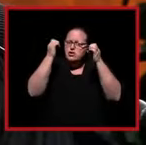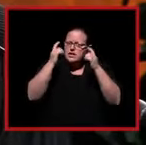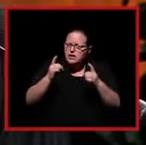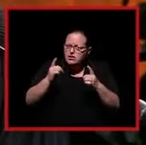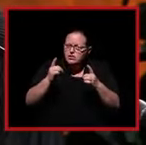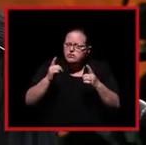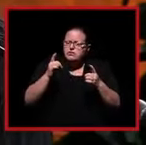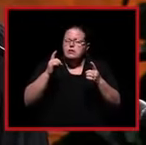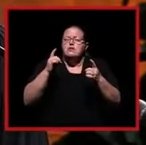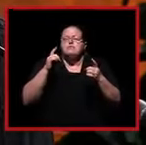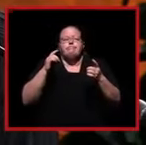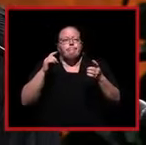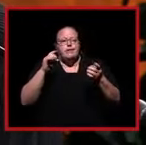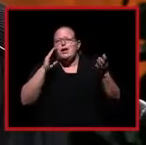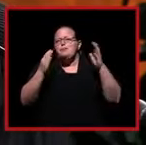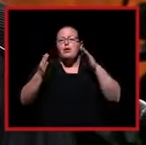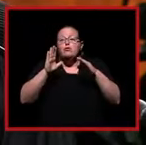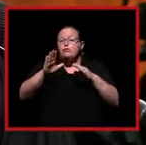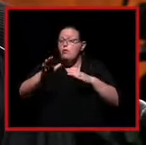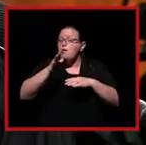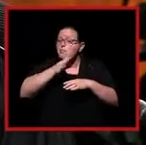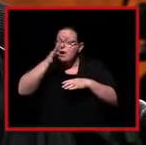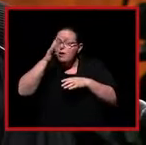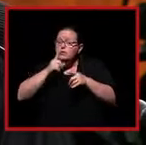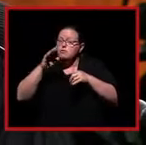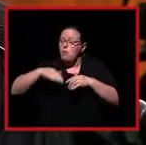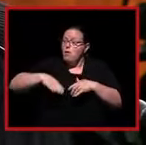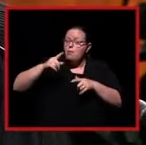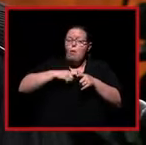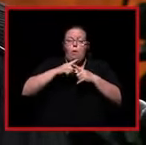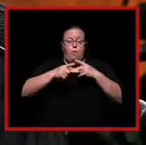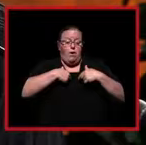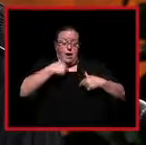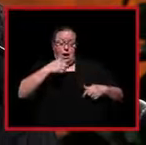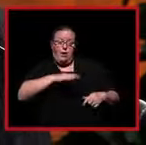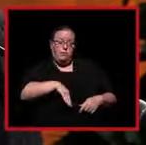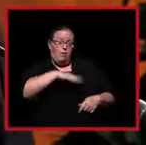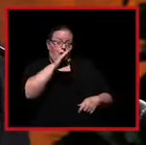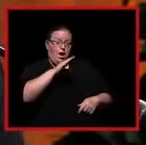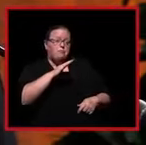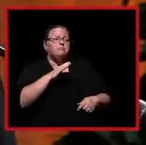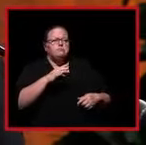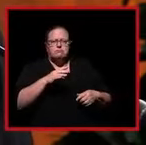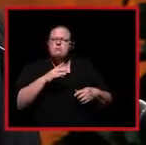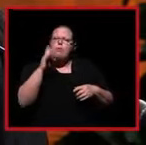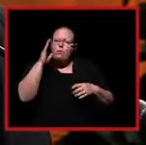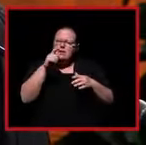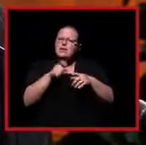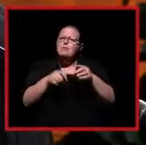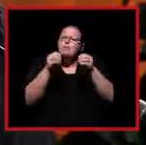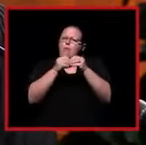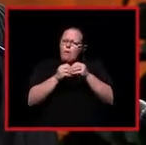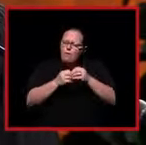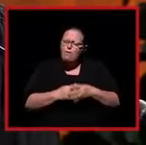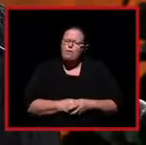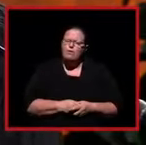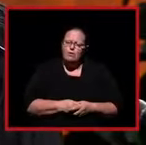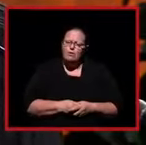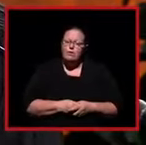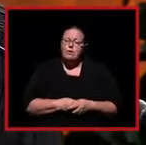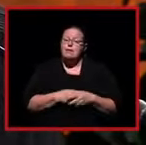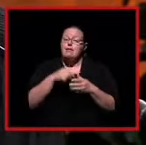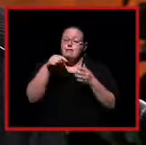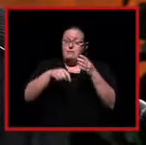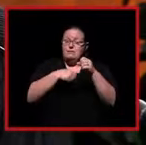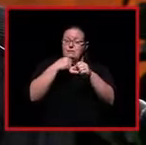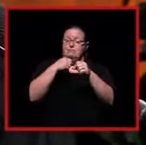we did when your parents were growing up or when I was growing up. In Massachusetts, within the next 5 years,